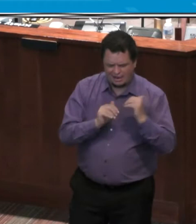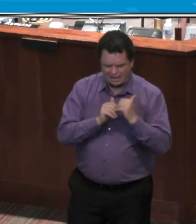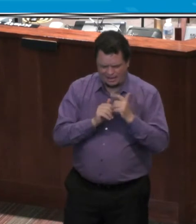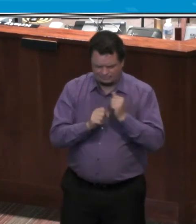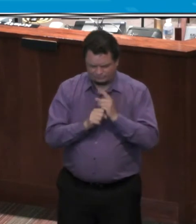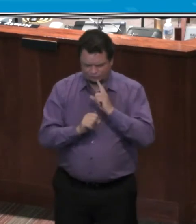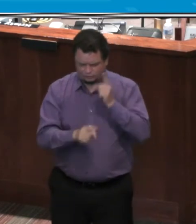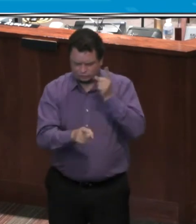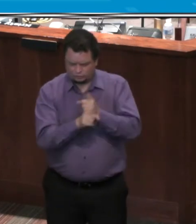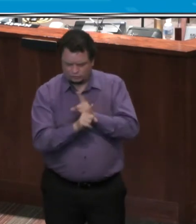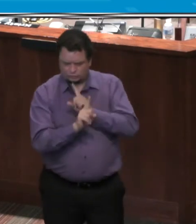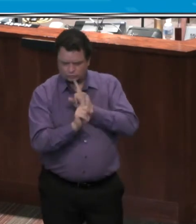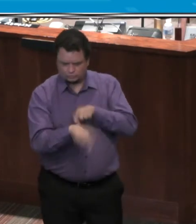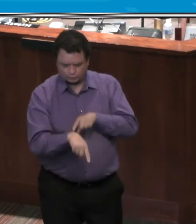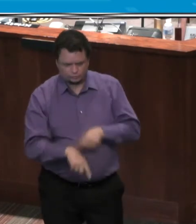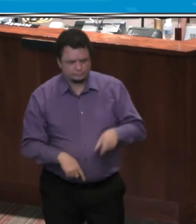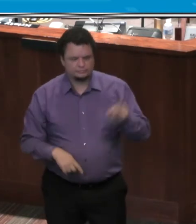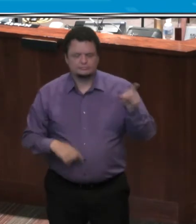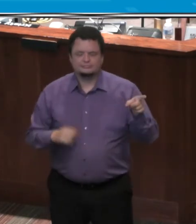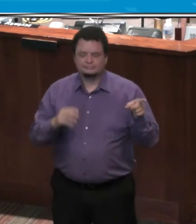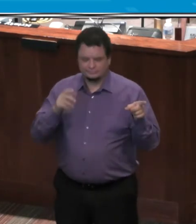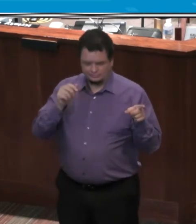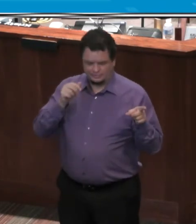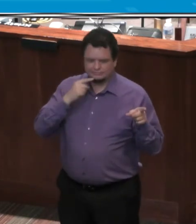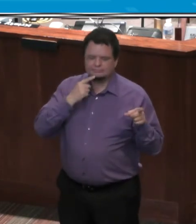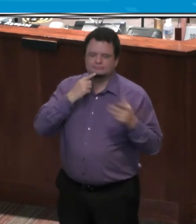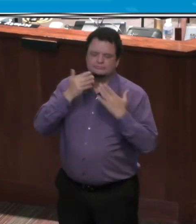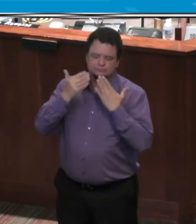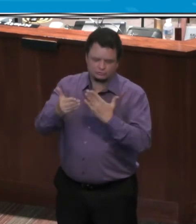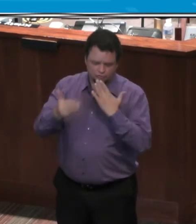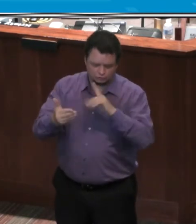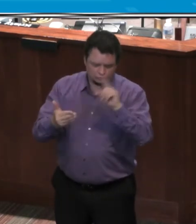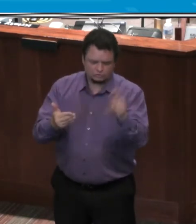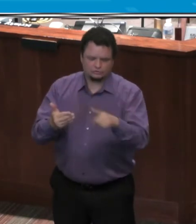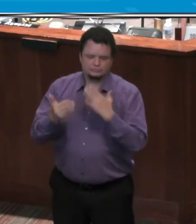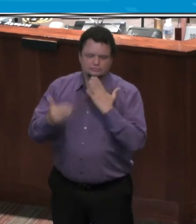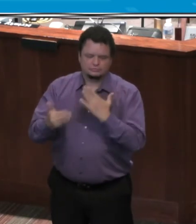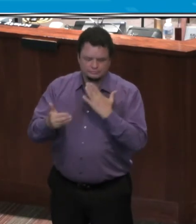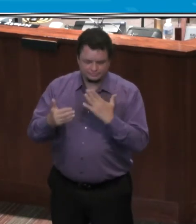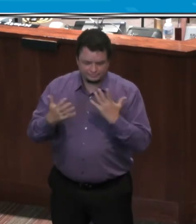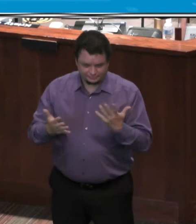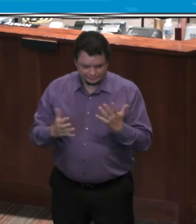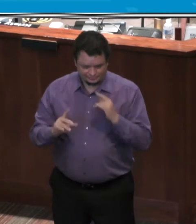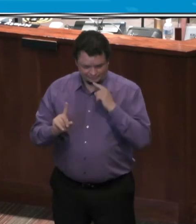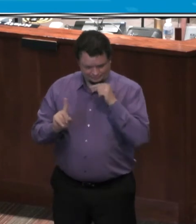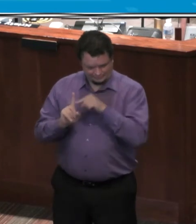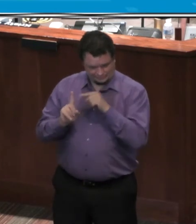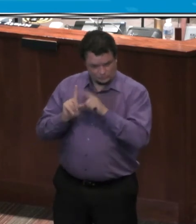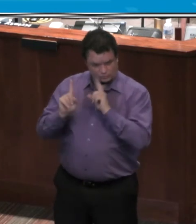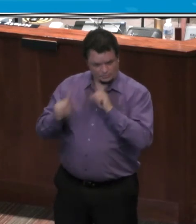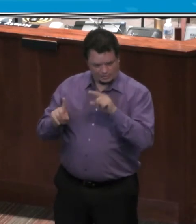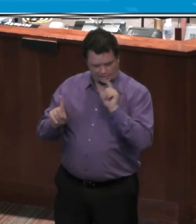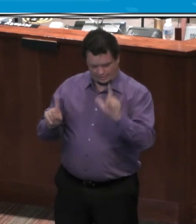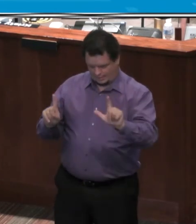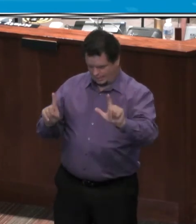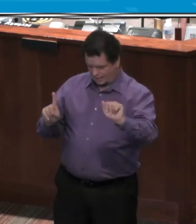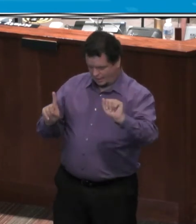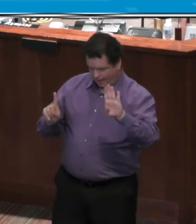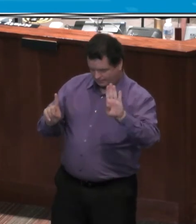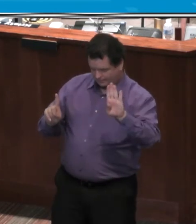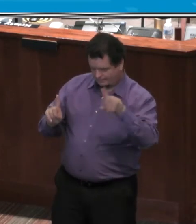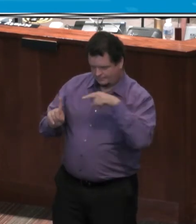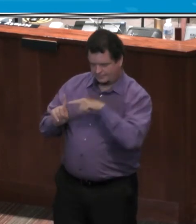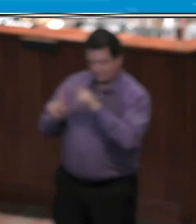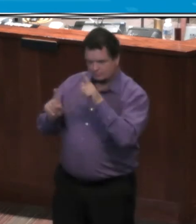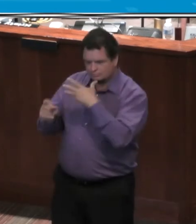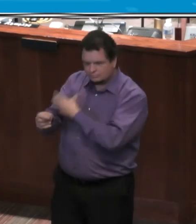department. And essentially, ultimately, the lab is probably the most frequent reporter of those. However, the physician does have the